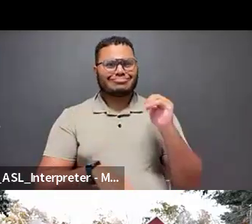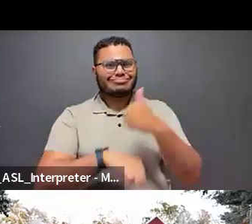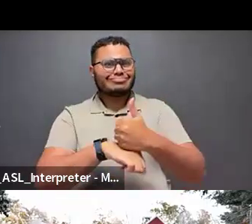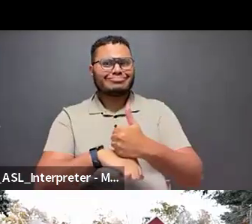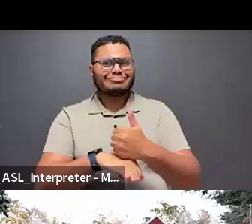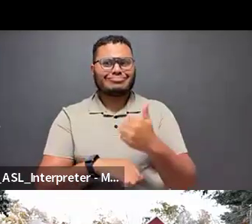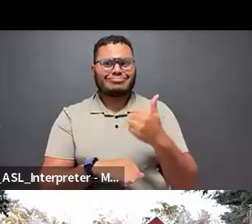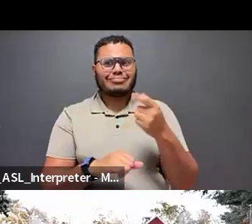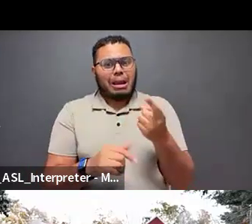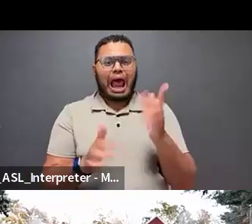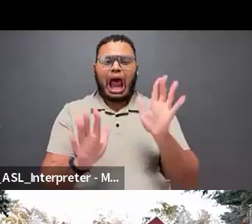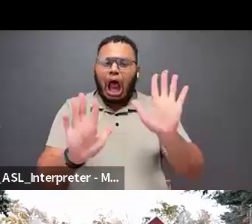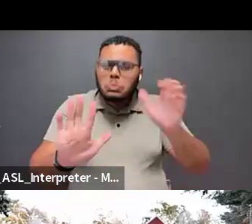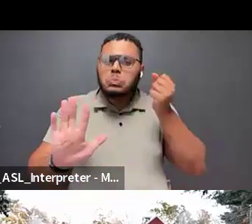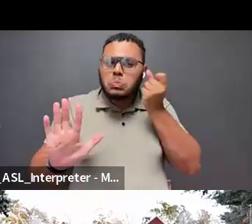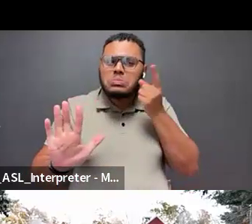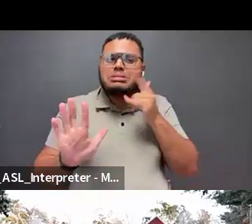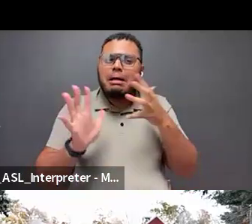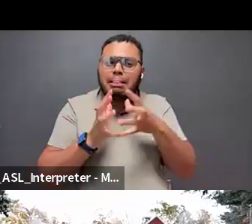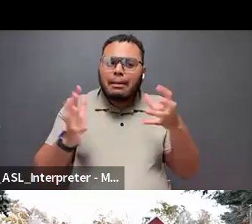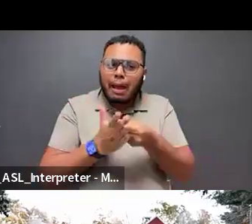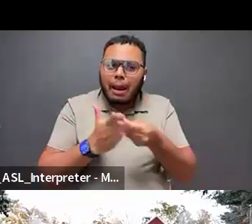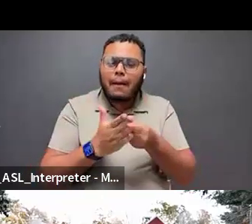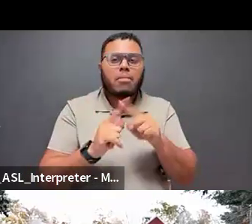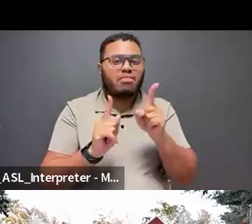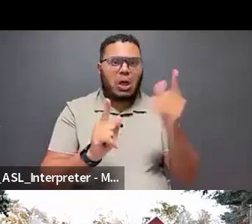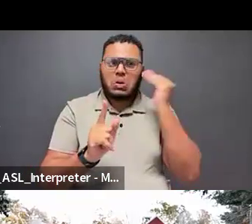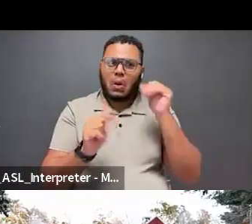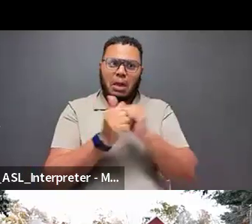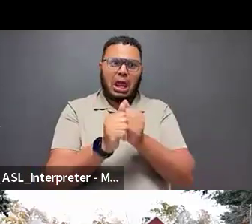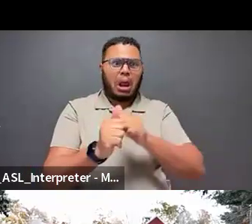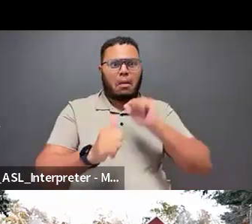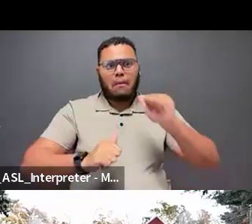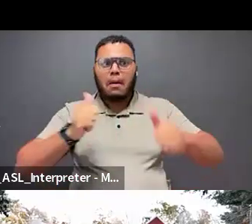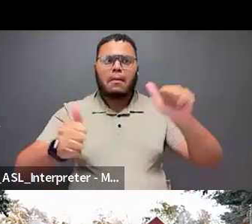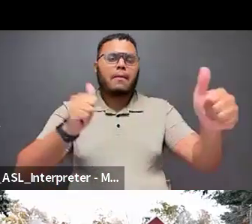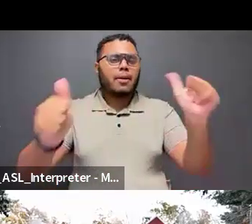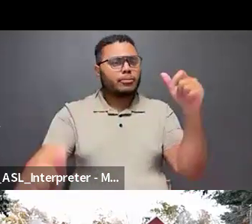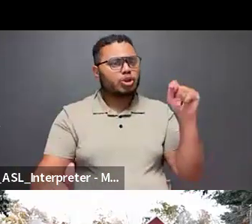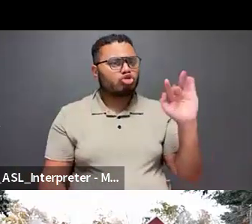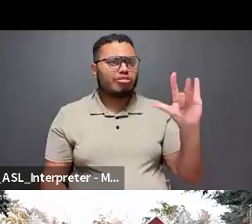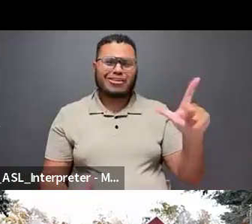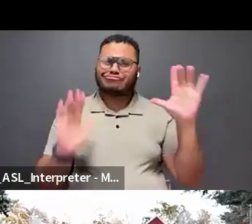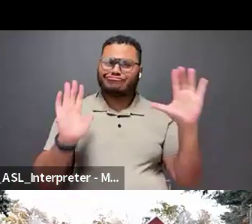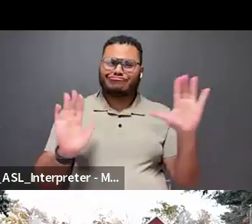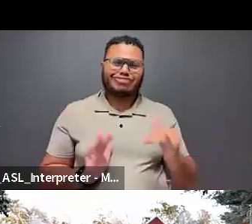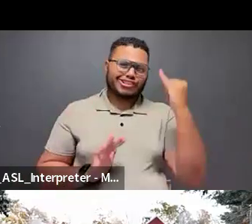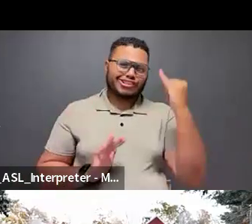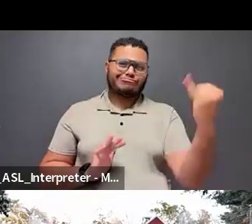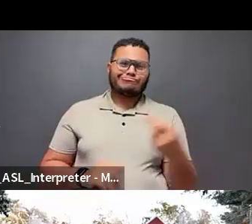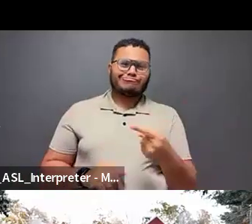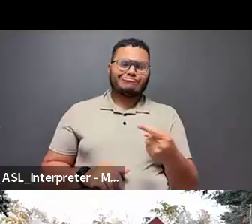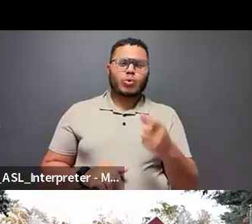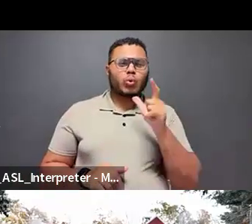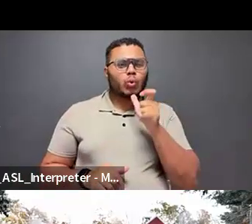Watertown has quite a bit of money. So they really know how to put a trail together, but great ideas of how to make it accessible for those who are sight